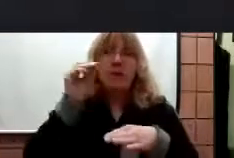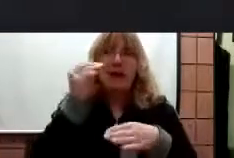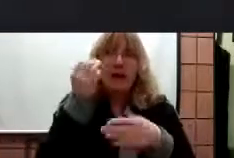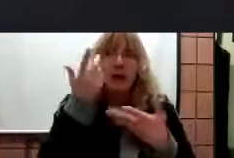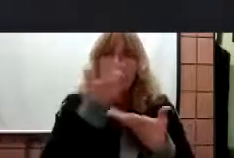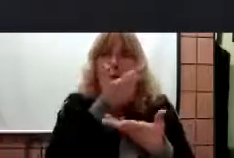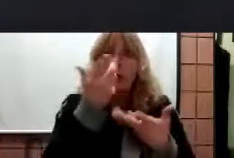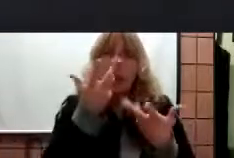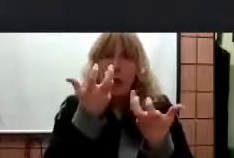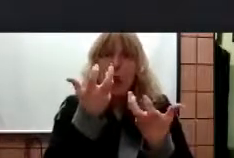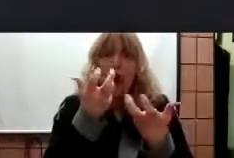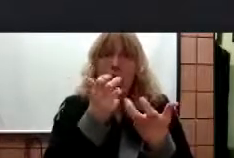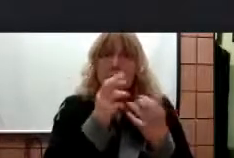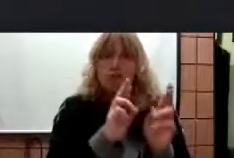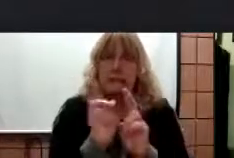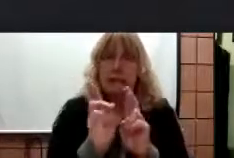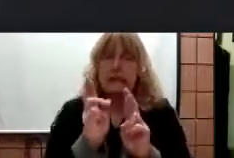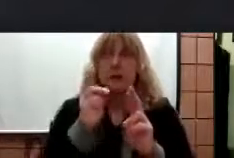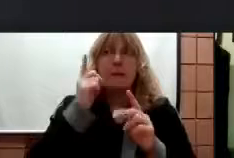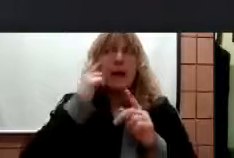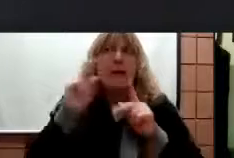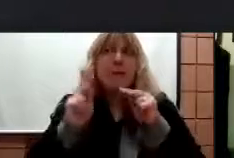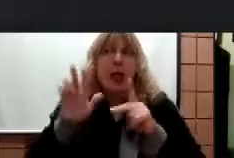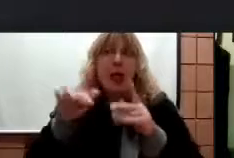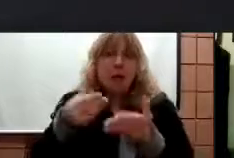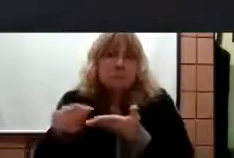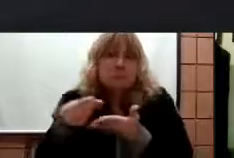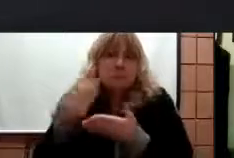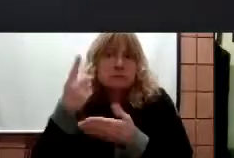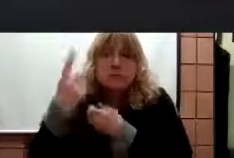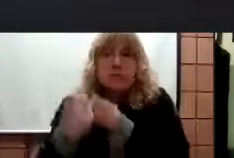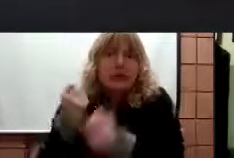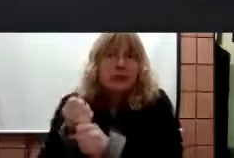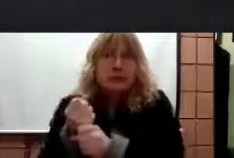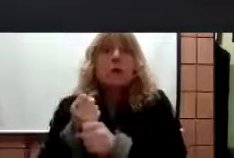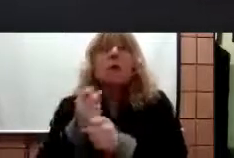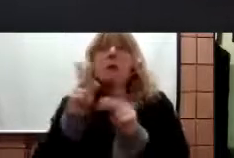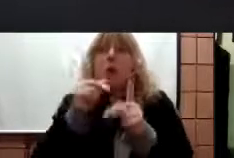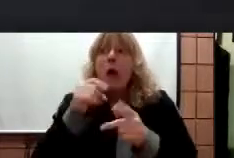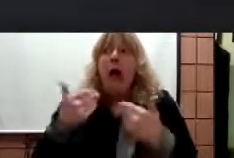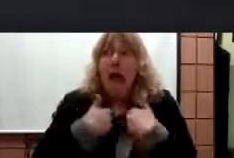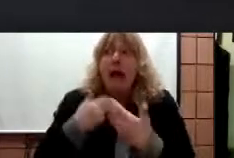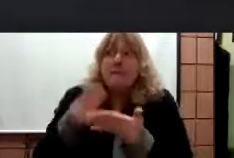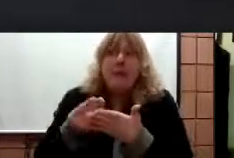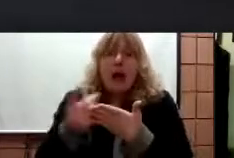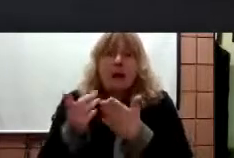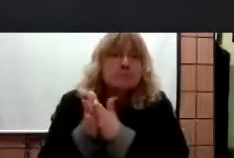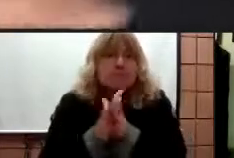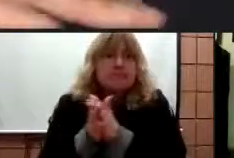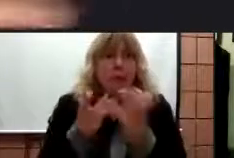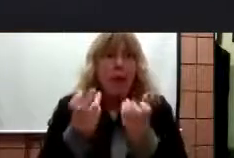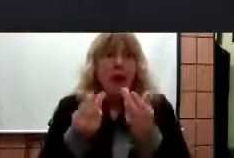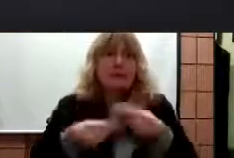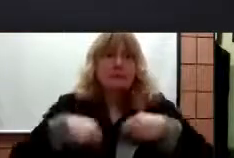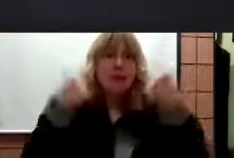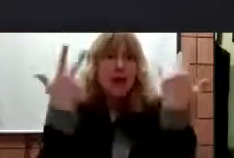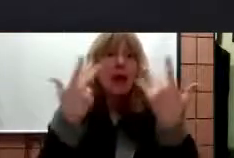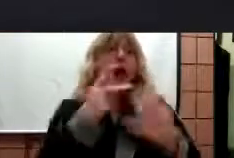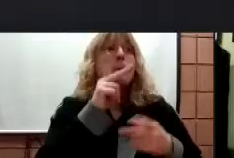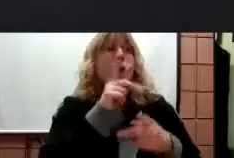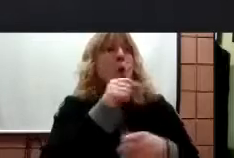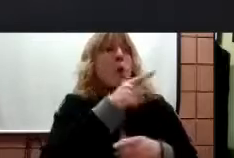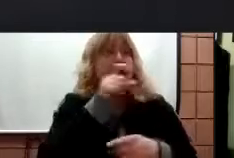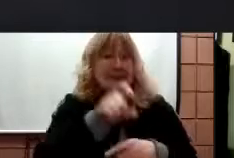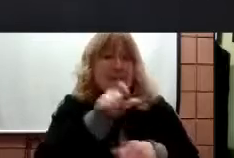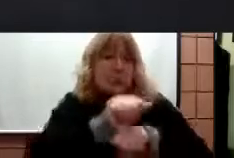have money haven't been spending it, and people who need money and need work are going to have at least this bridge over time, and